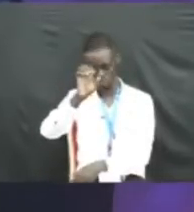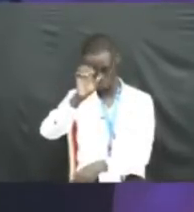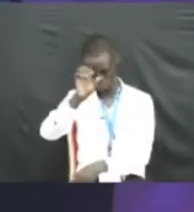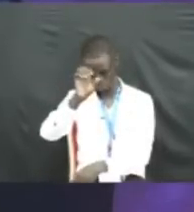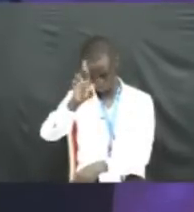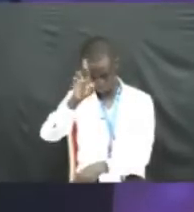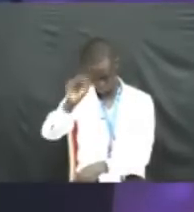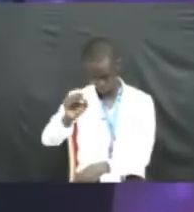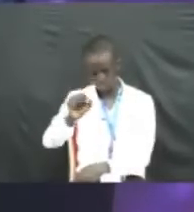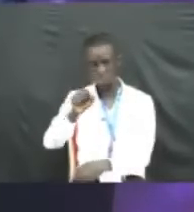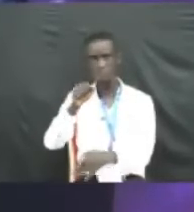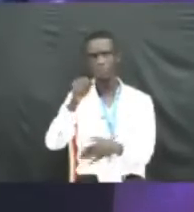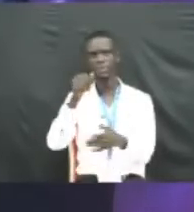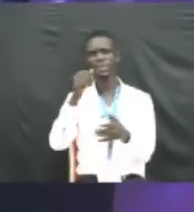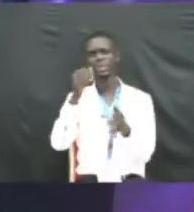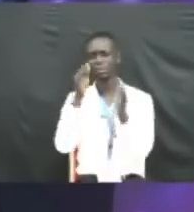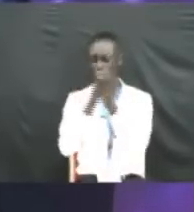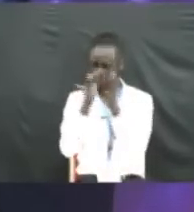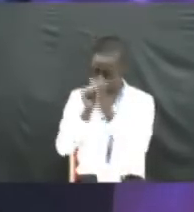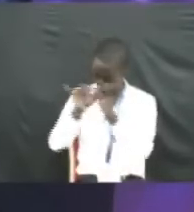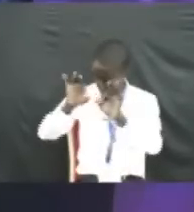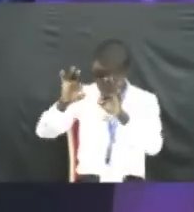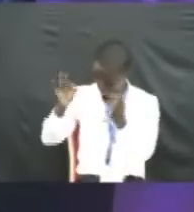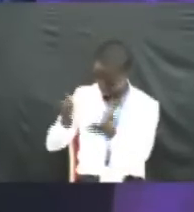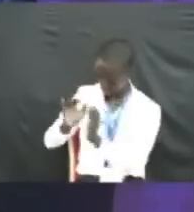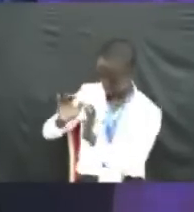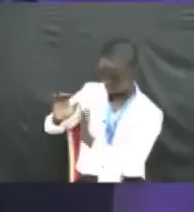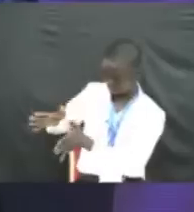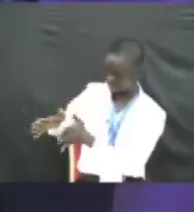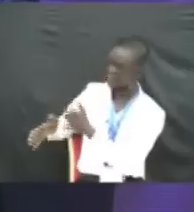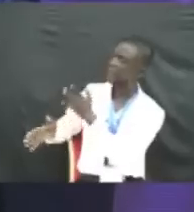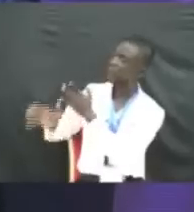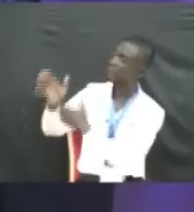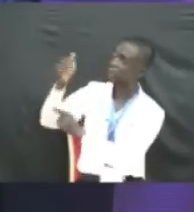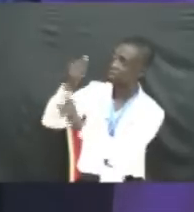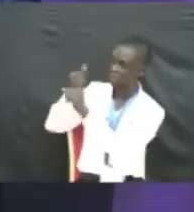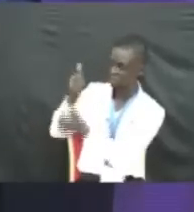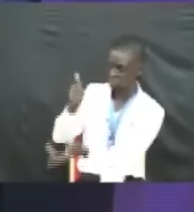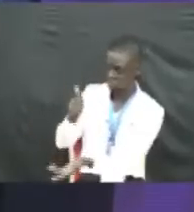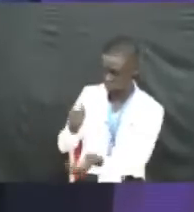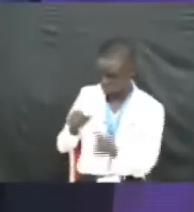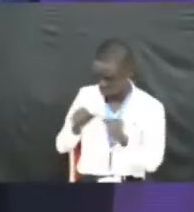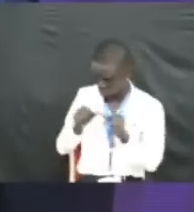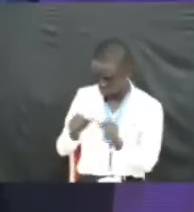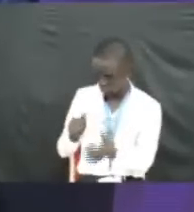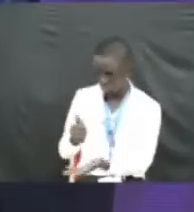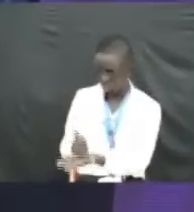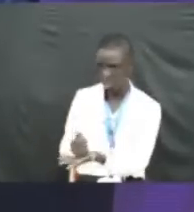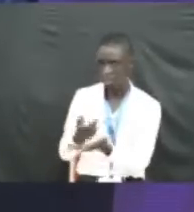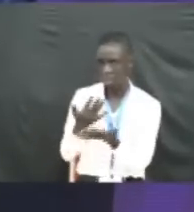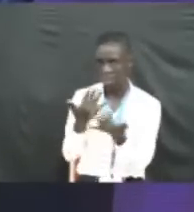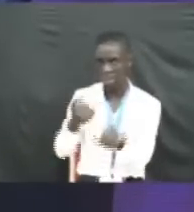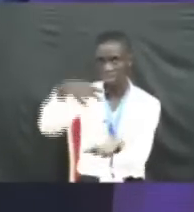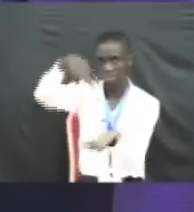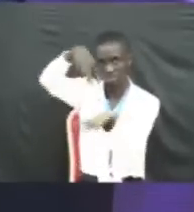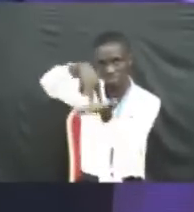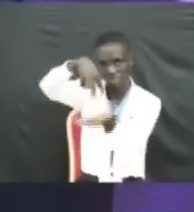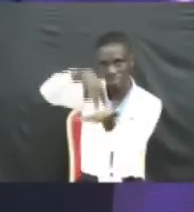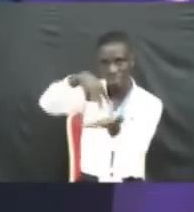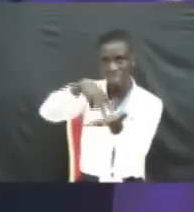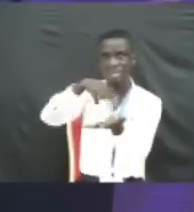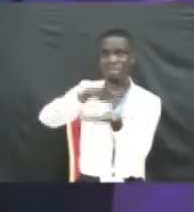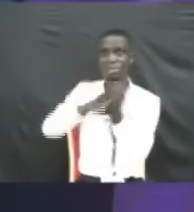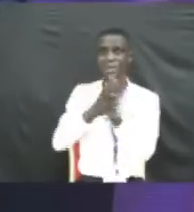behind that the Lord will continue to sustain them. May we at this juncture respectfully rise and